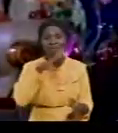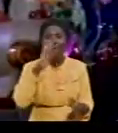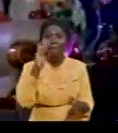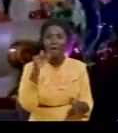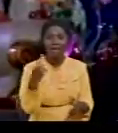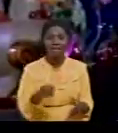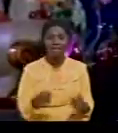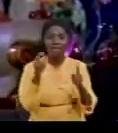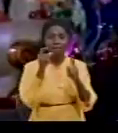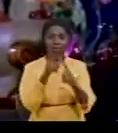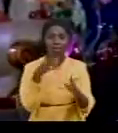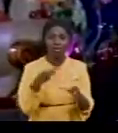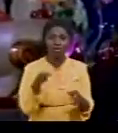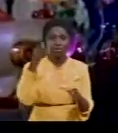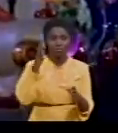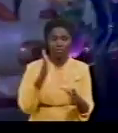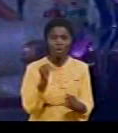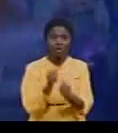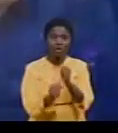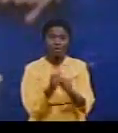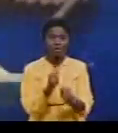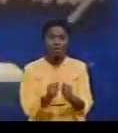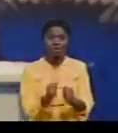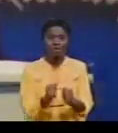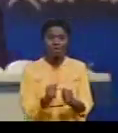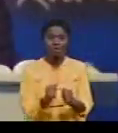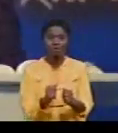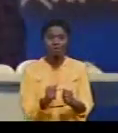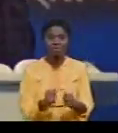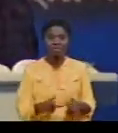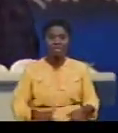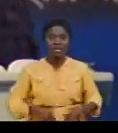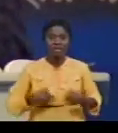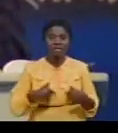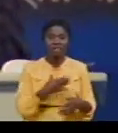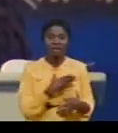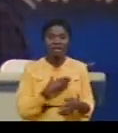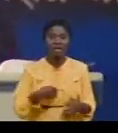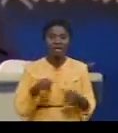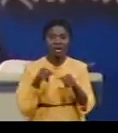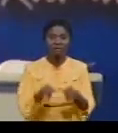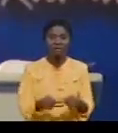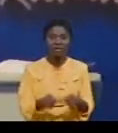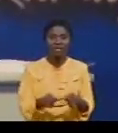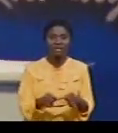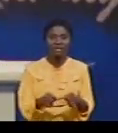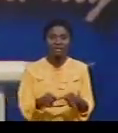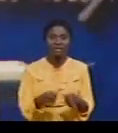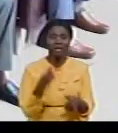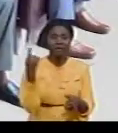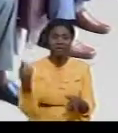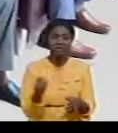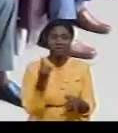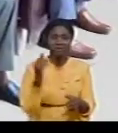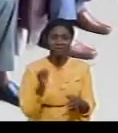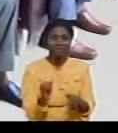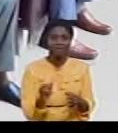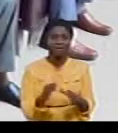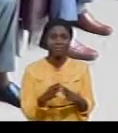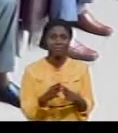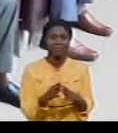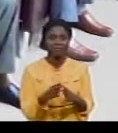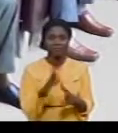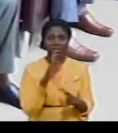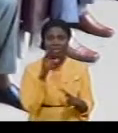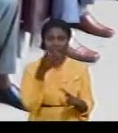of God, which liveth and abideth forever. Are